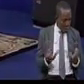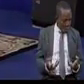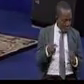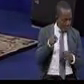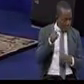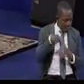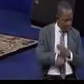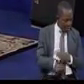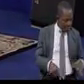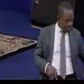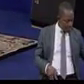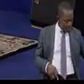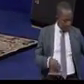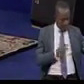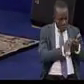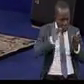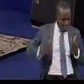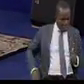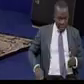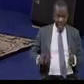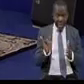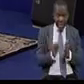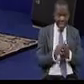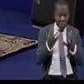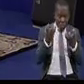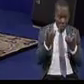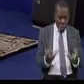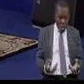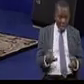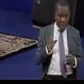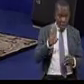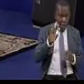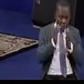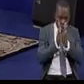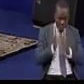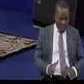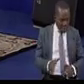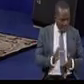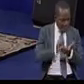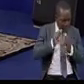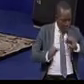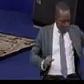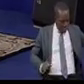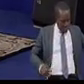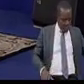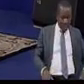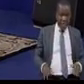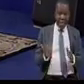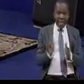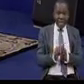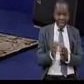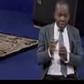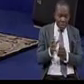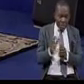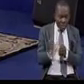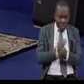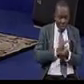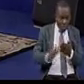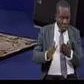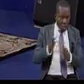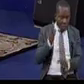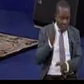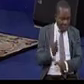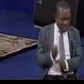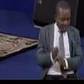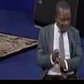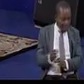prayer, anything that will remove the wheel from your car of faith, anything